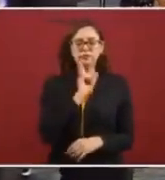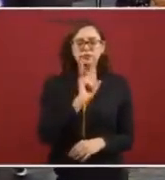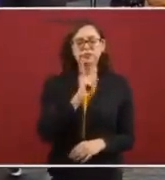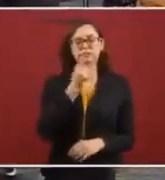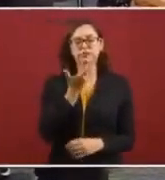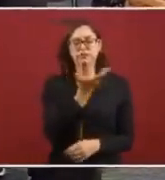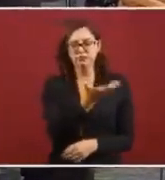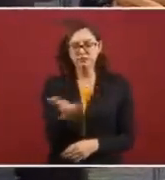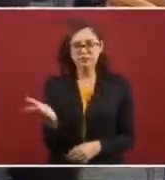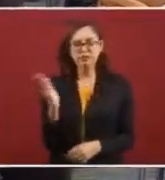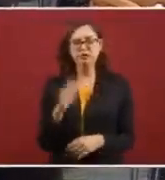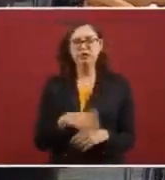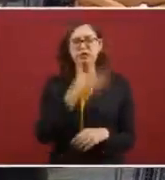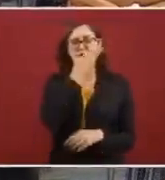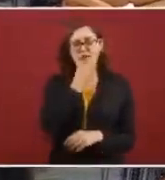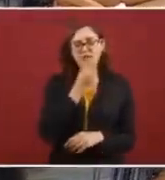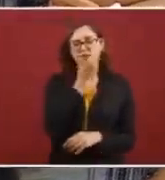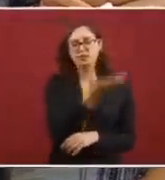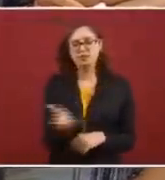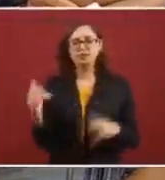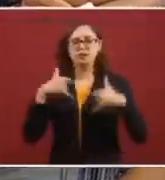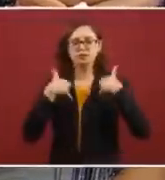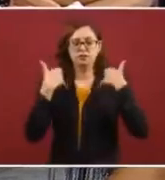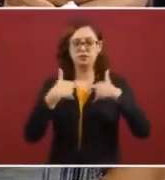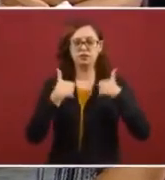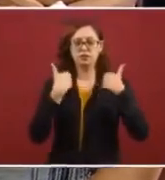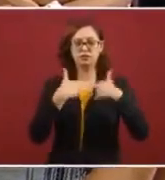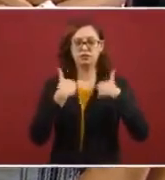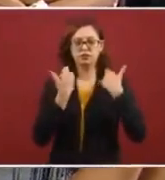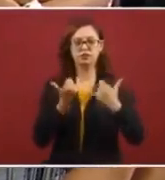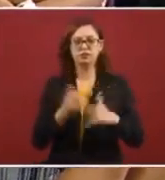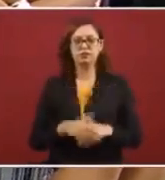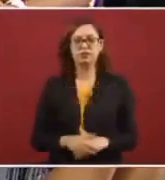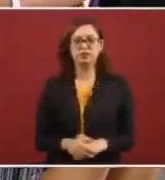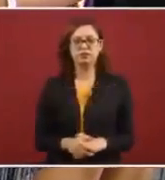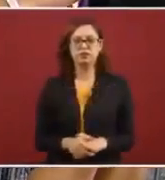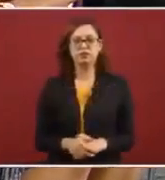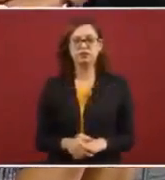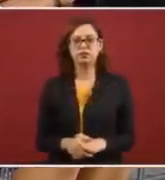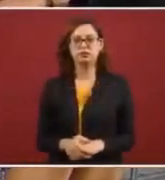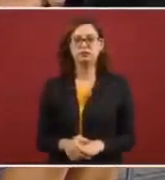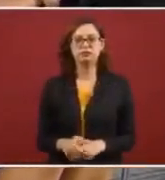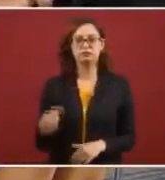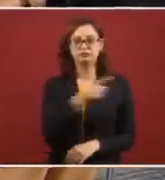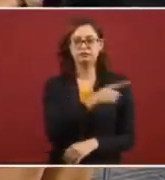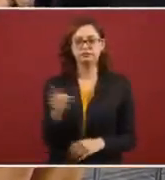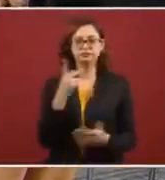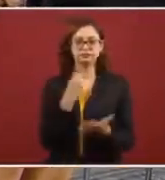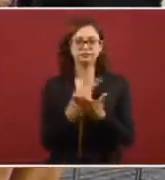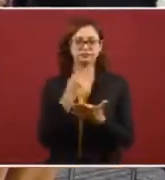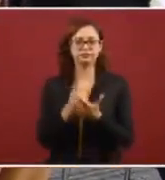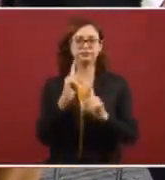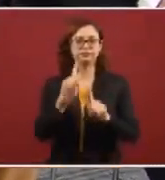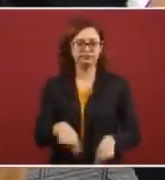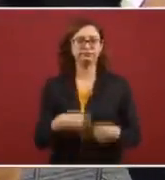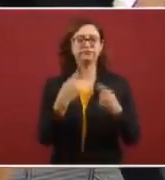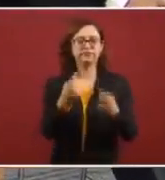the women and the men, the youth, young men, they got these